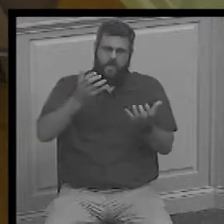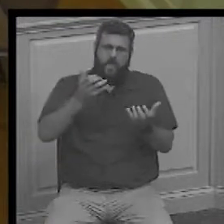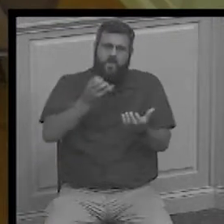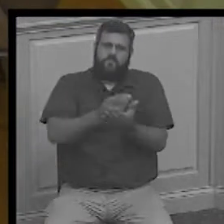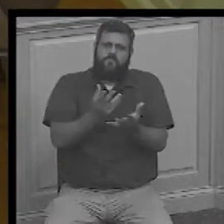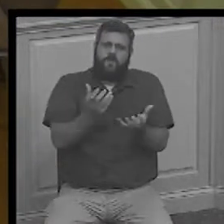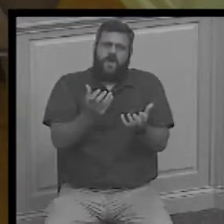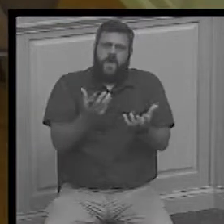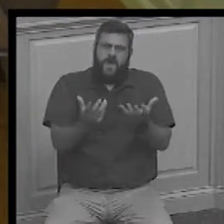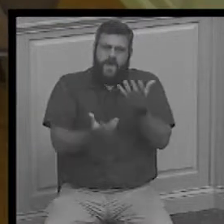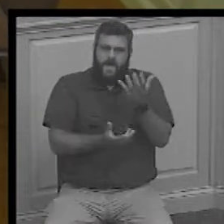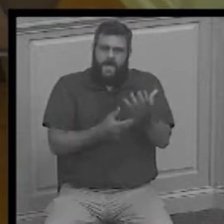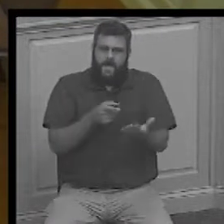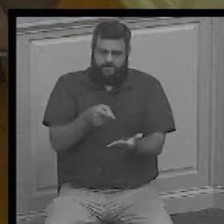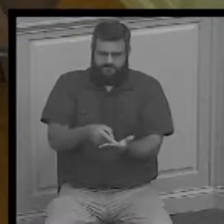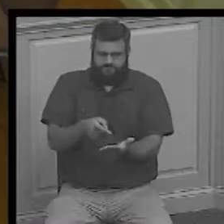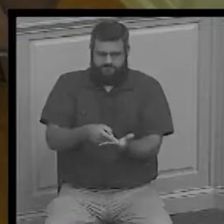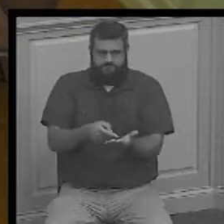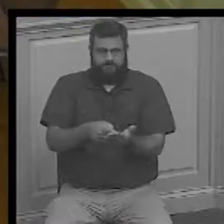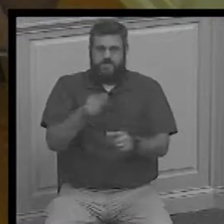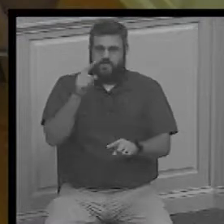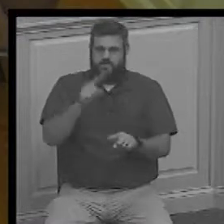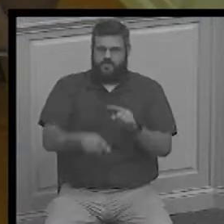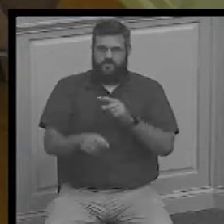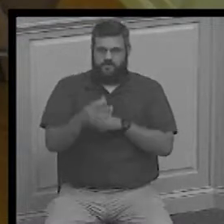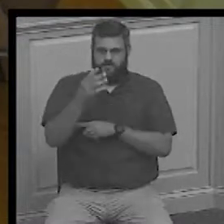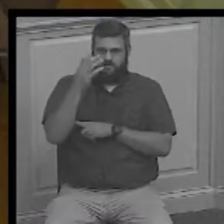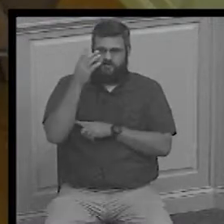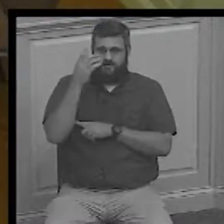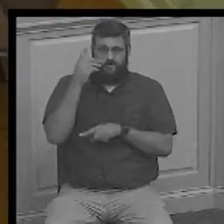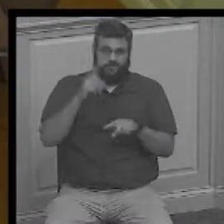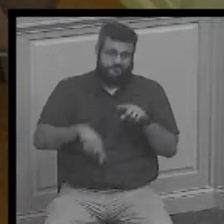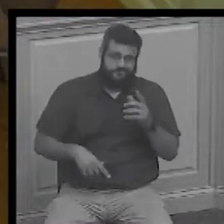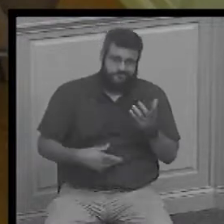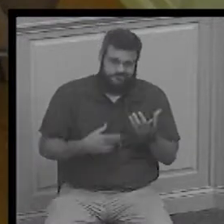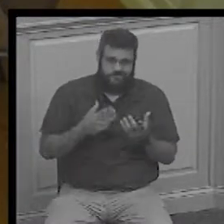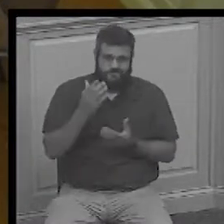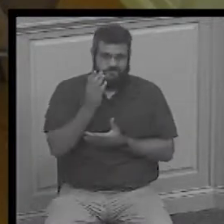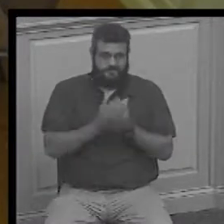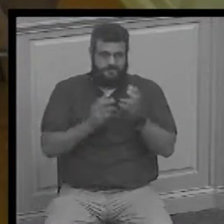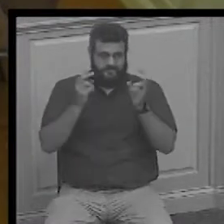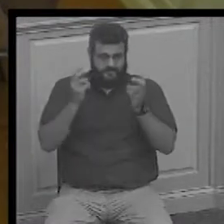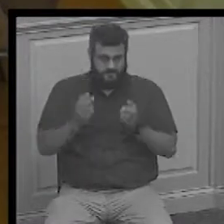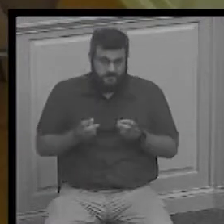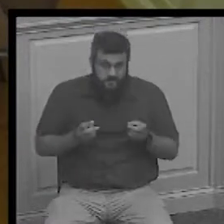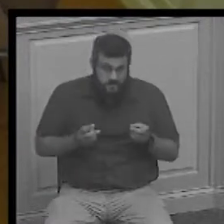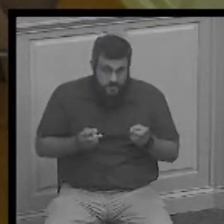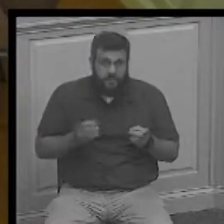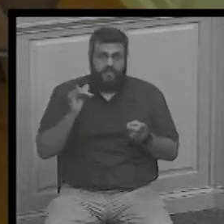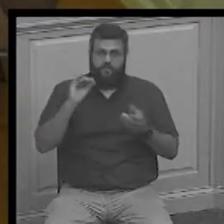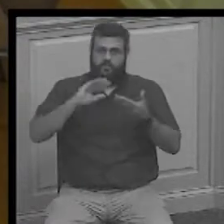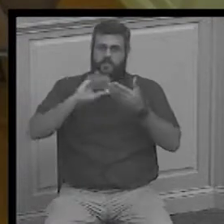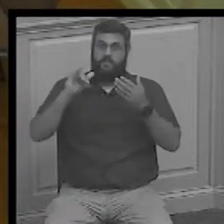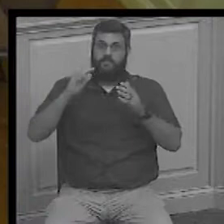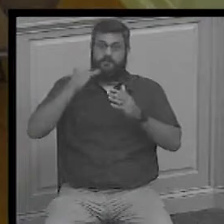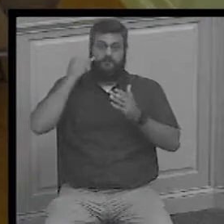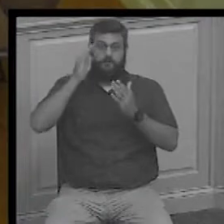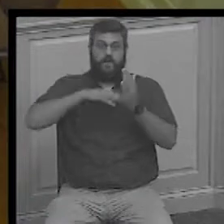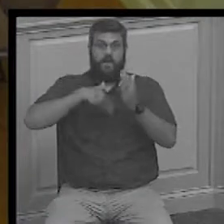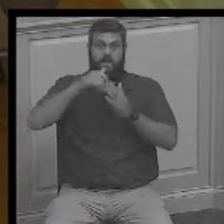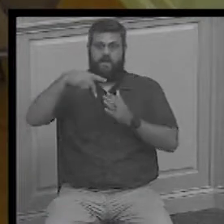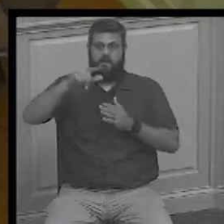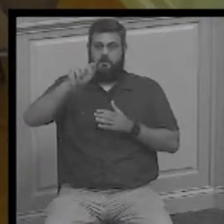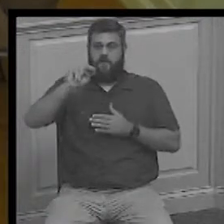way we could do that because it was become a sign. So some of those It'll issues. become what, a sign? Yeah.